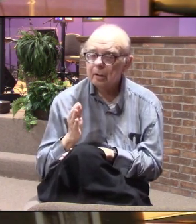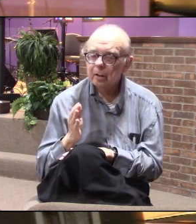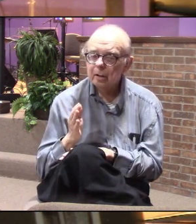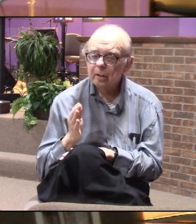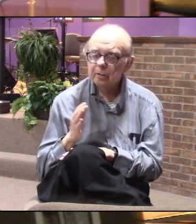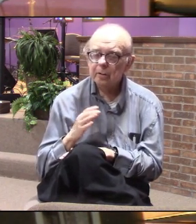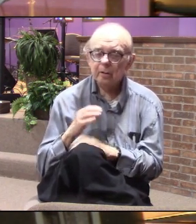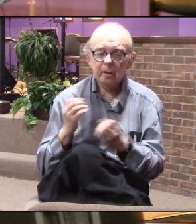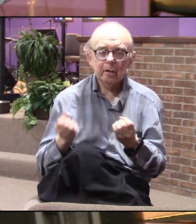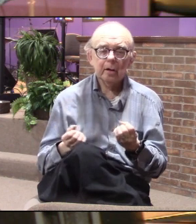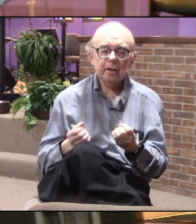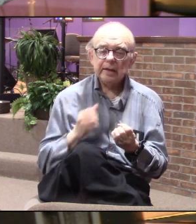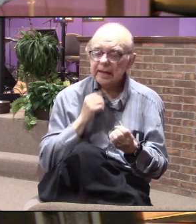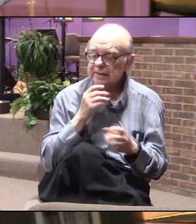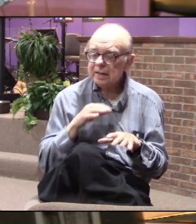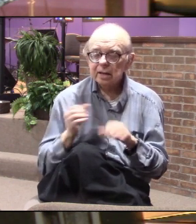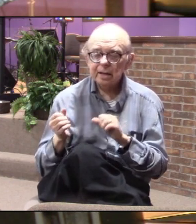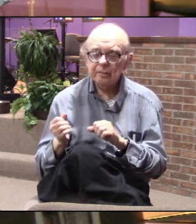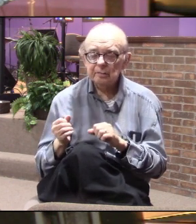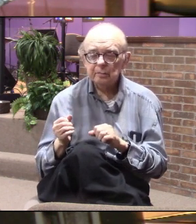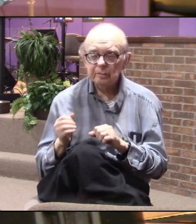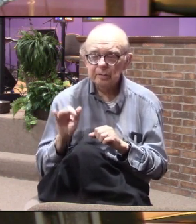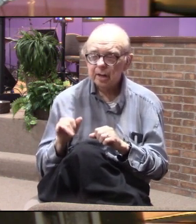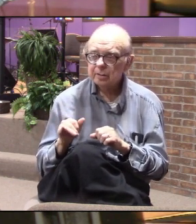The situation didn't go away yet,